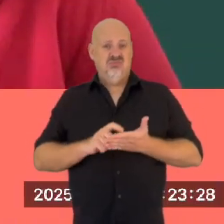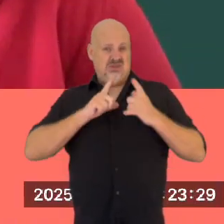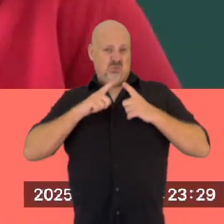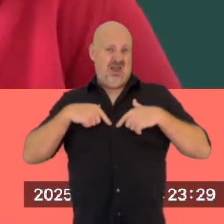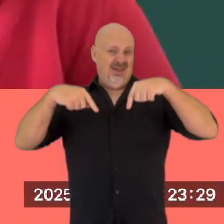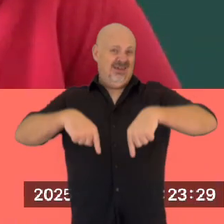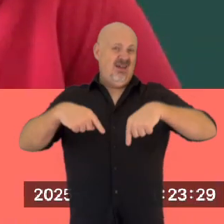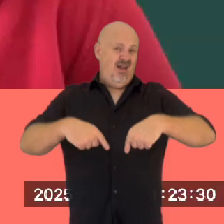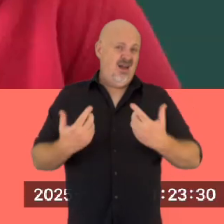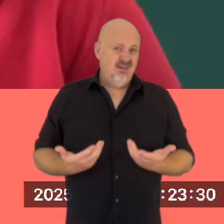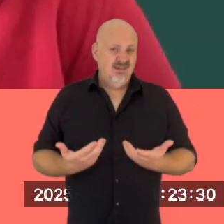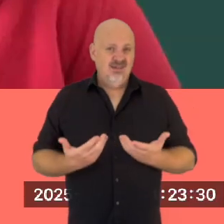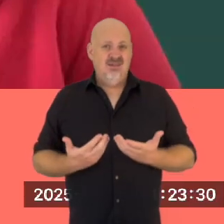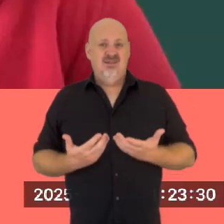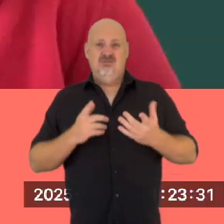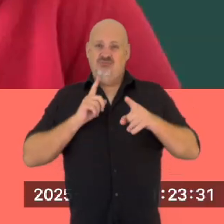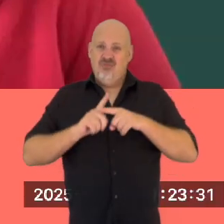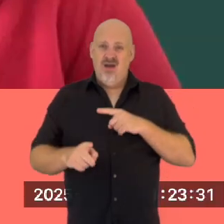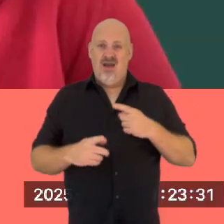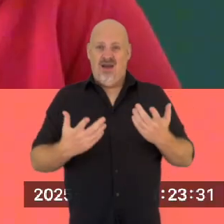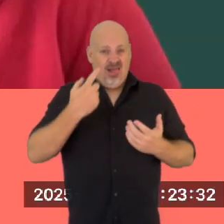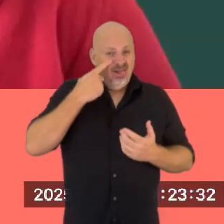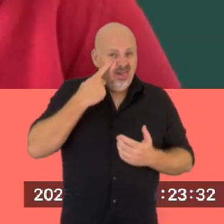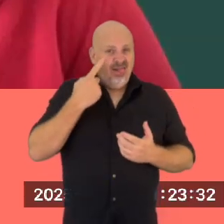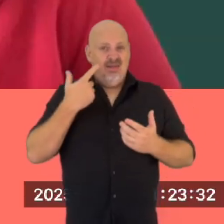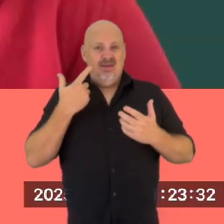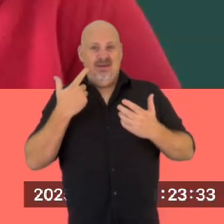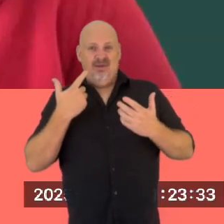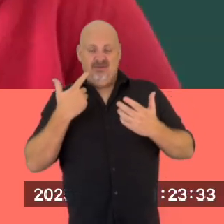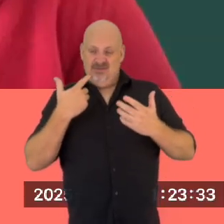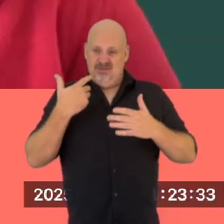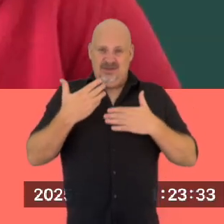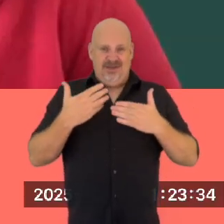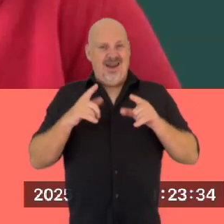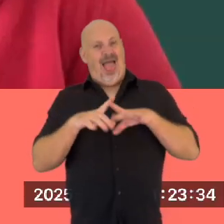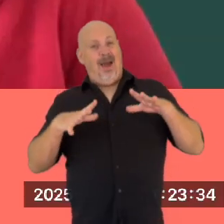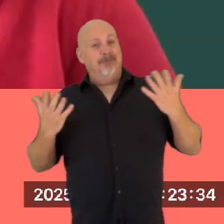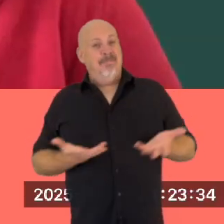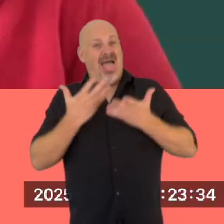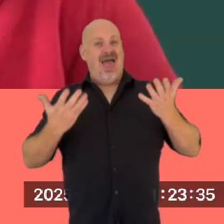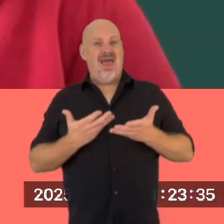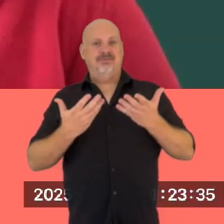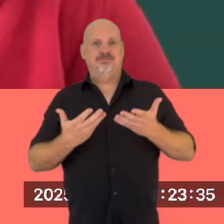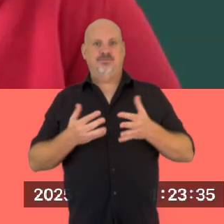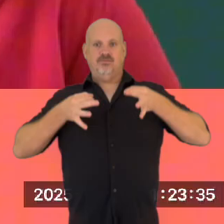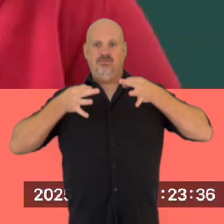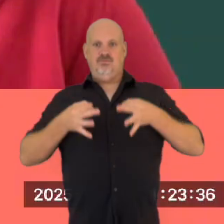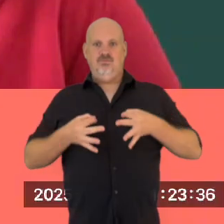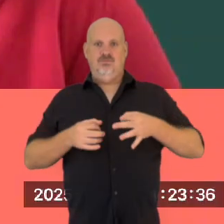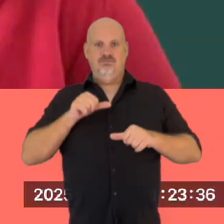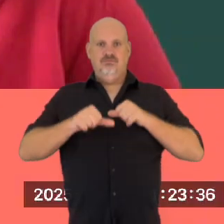a go, because I think that's the reason why we're here, is to engage and to play. Think of it as play rather